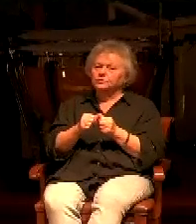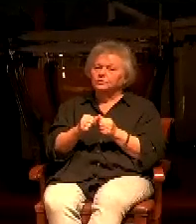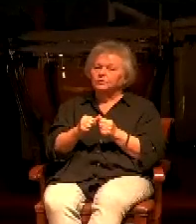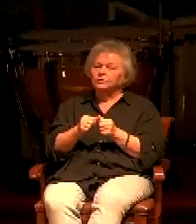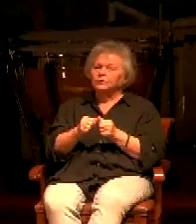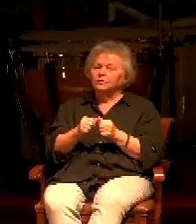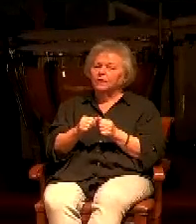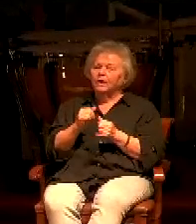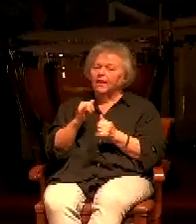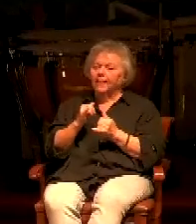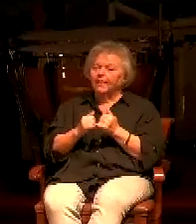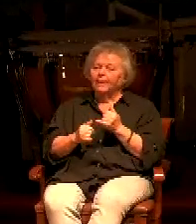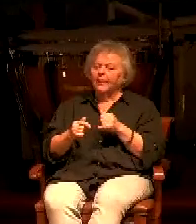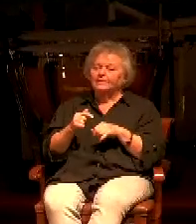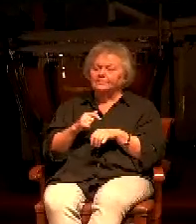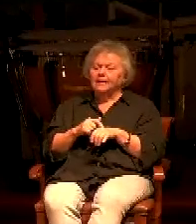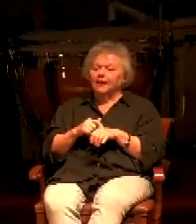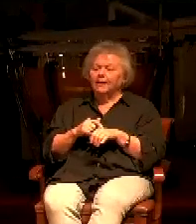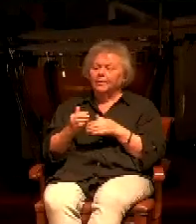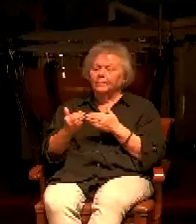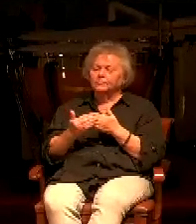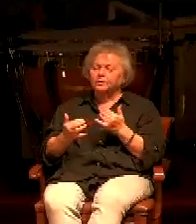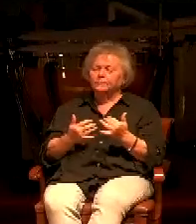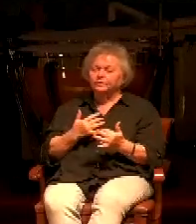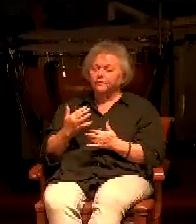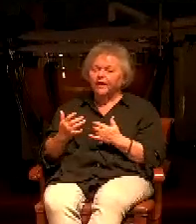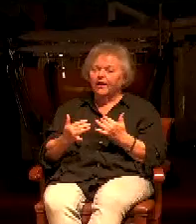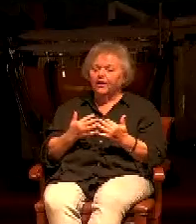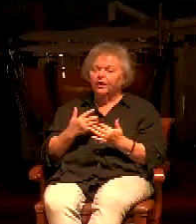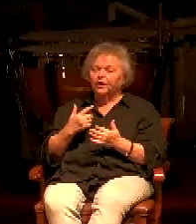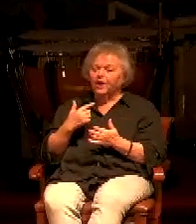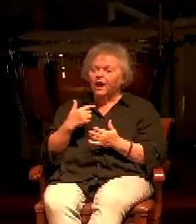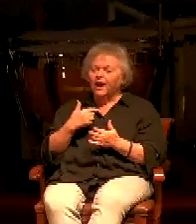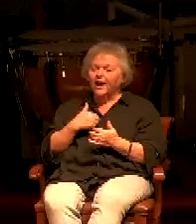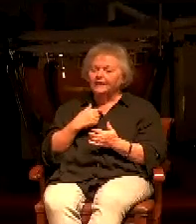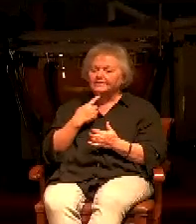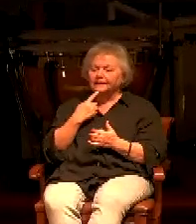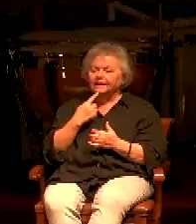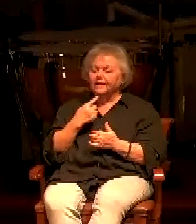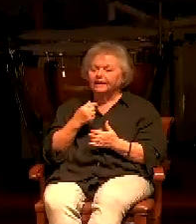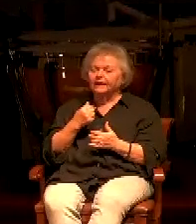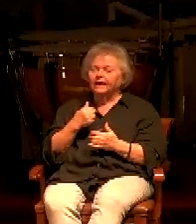The last time he was next to a charcoal fire, he said, "I do not know you."